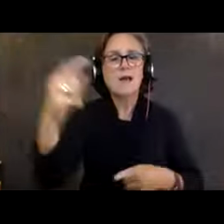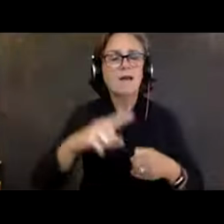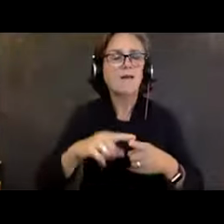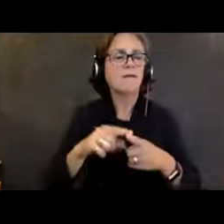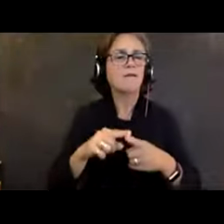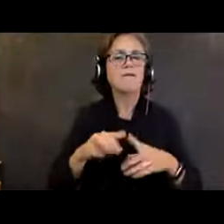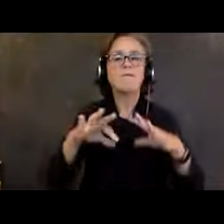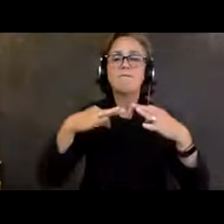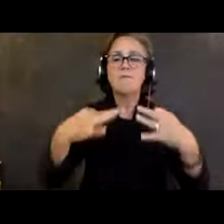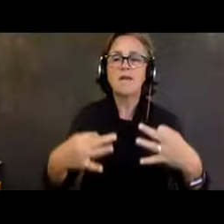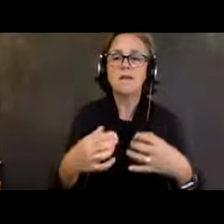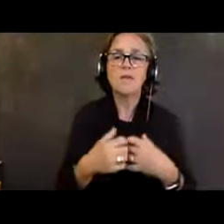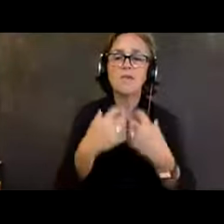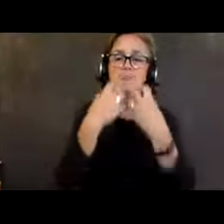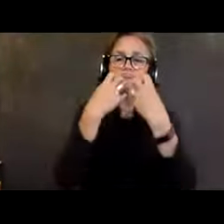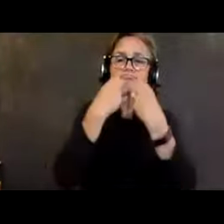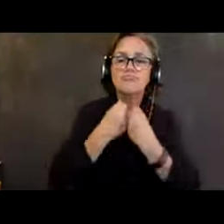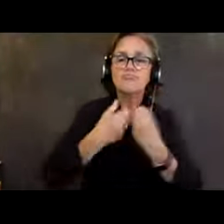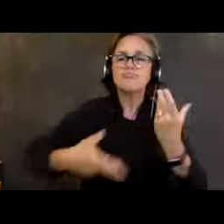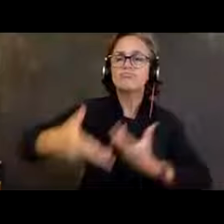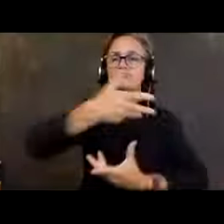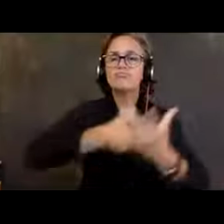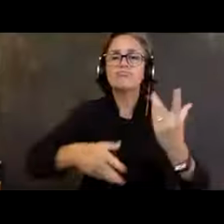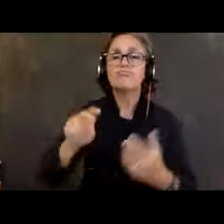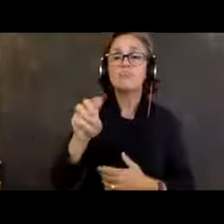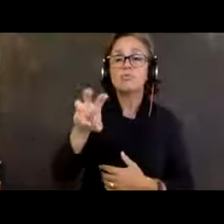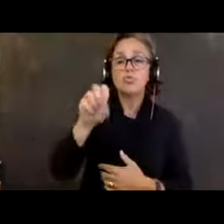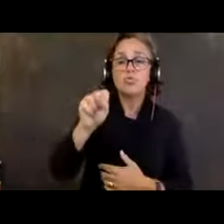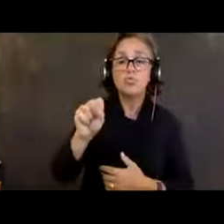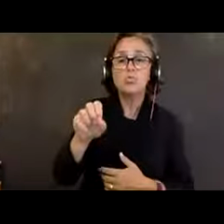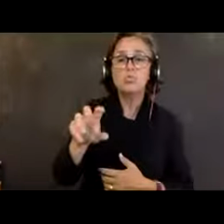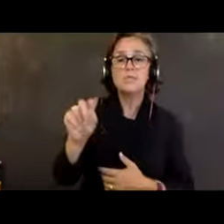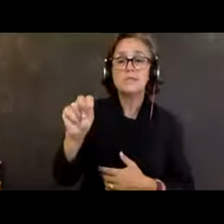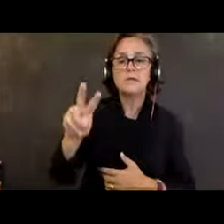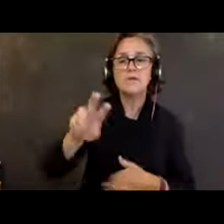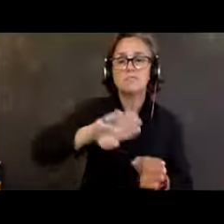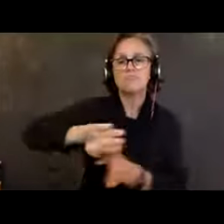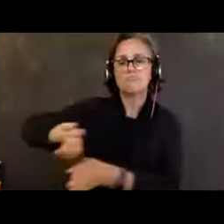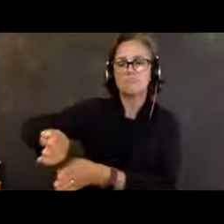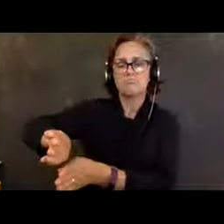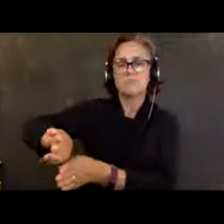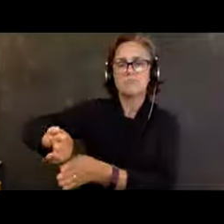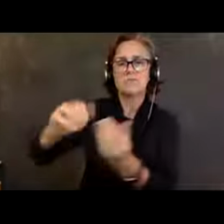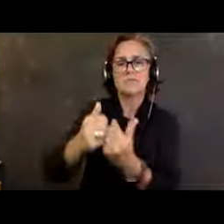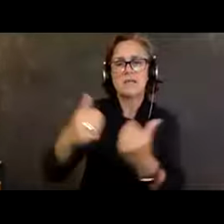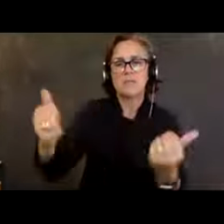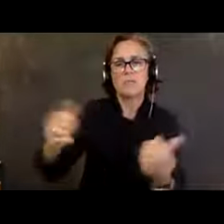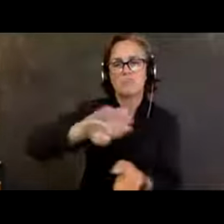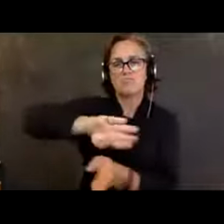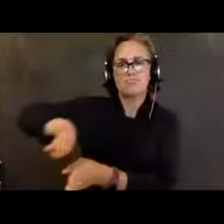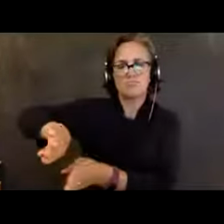family time to sort of decompress and get away from the noise and the